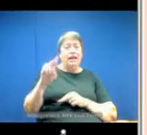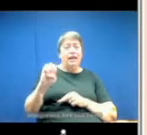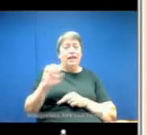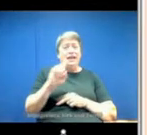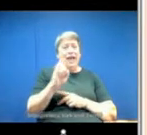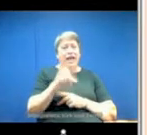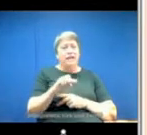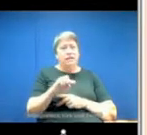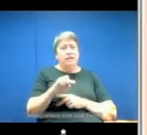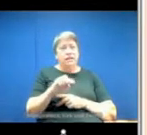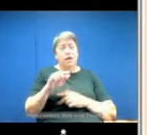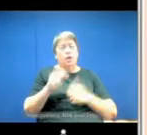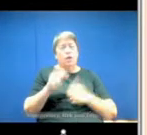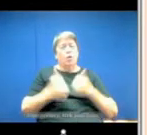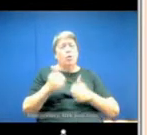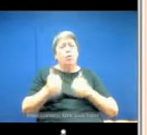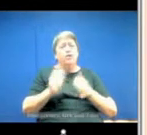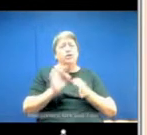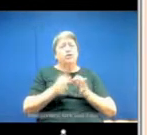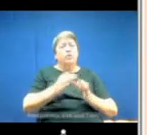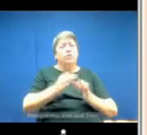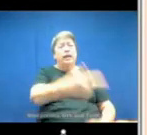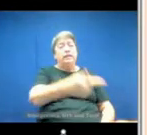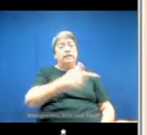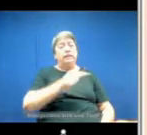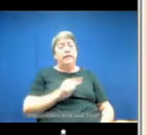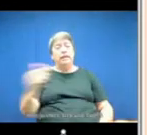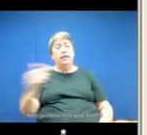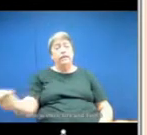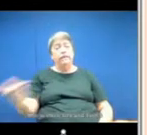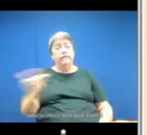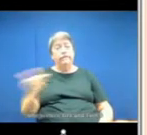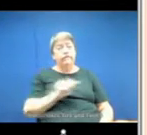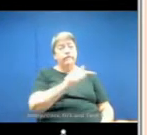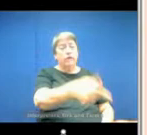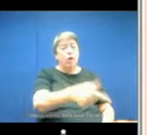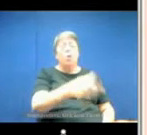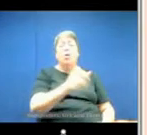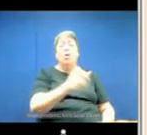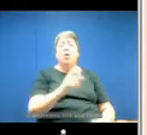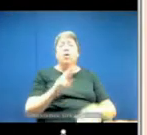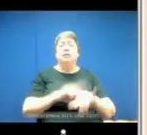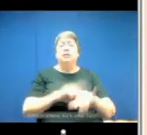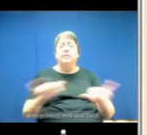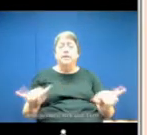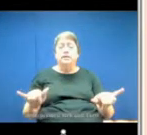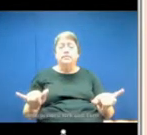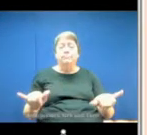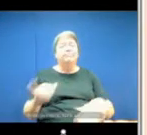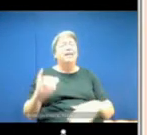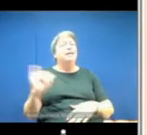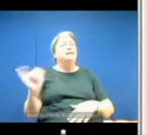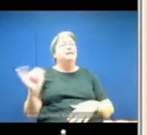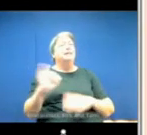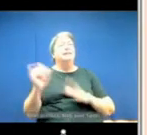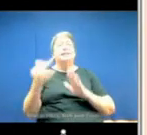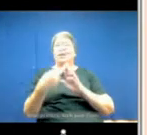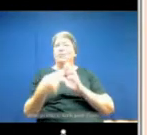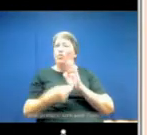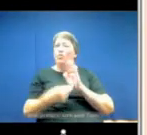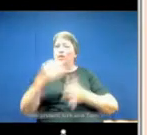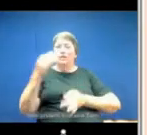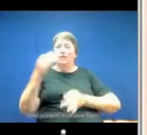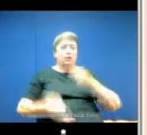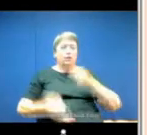preferred. The same rules apply in court as do in depositions, and so a deponent is